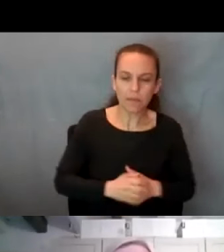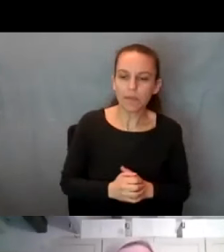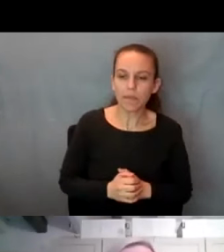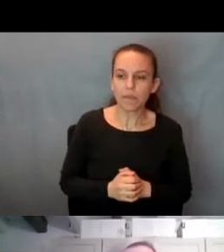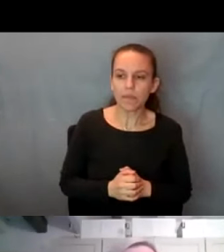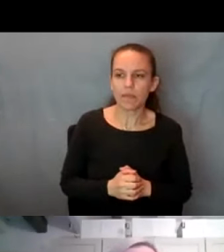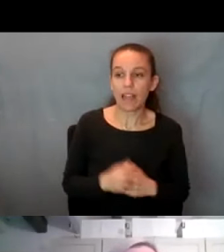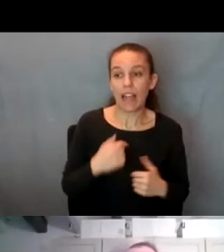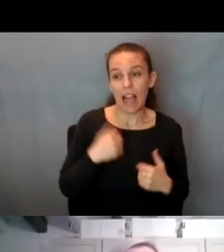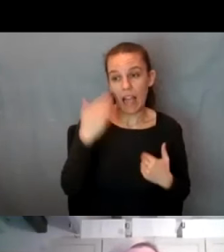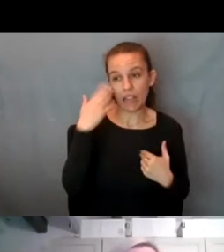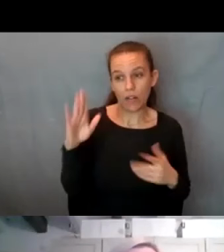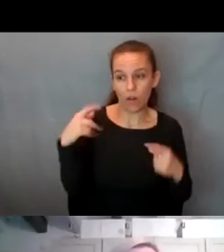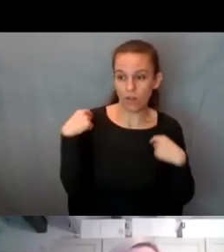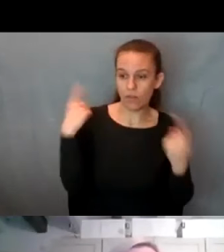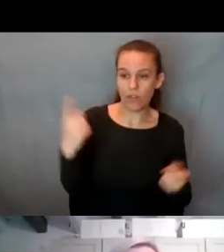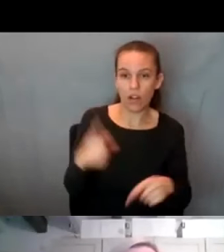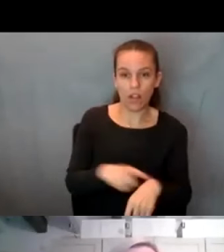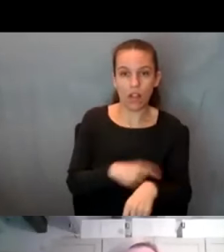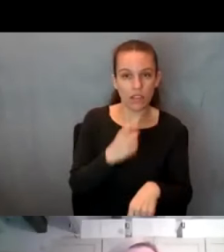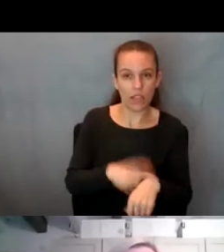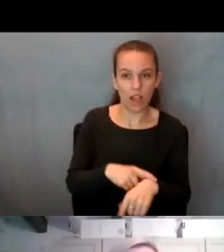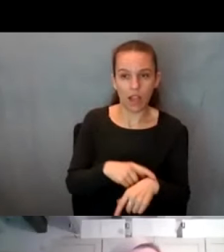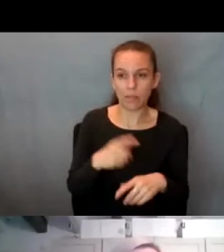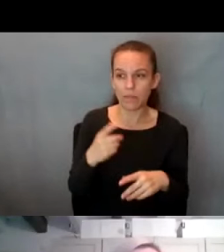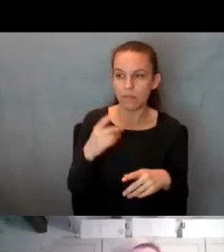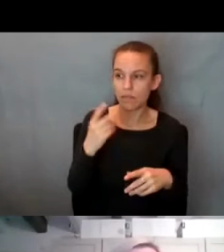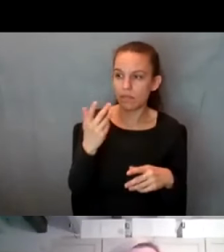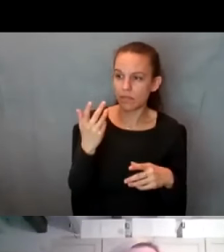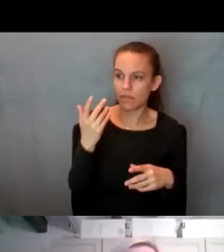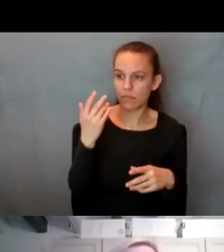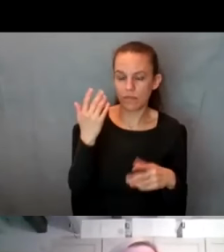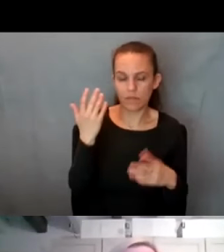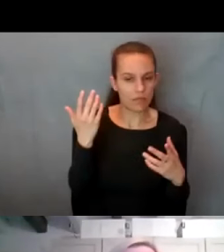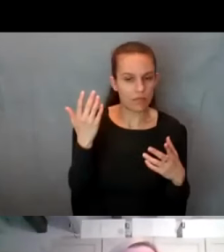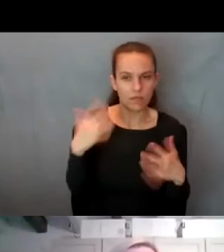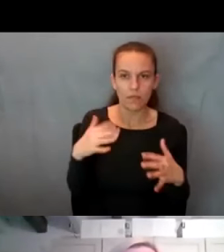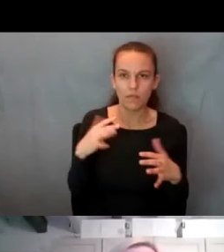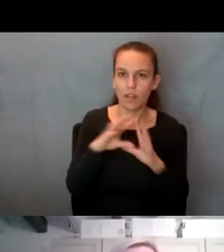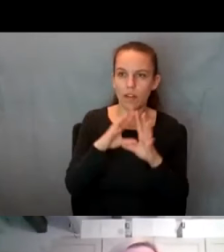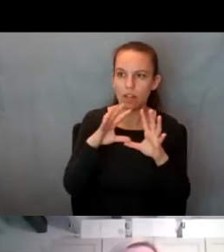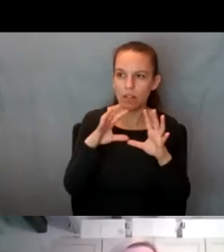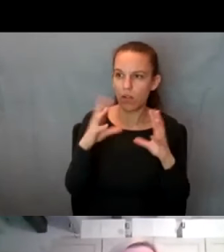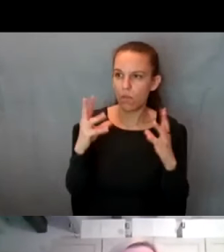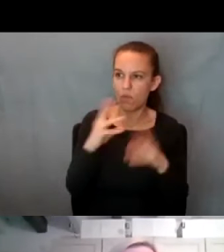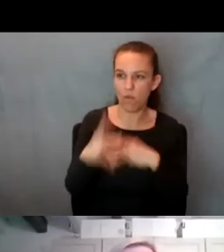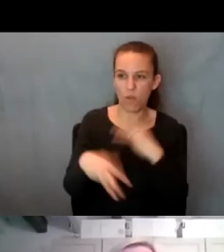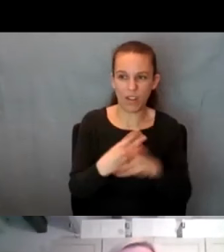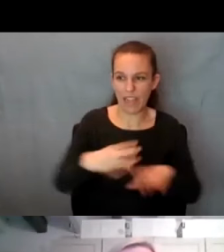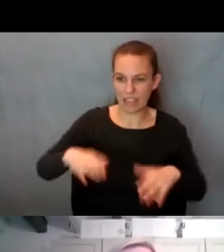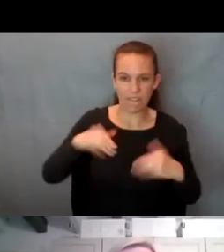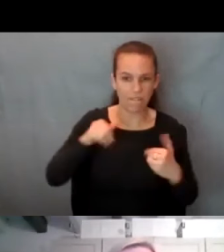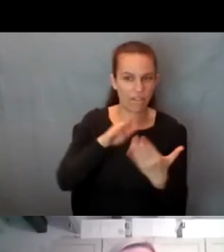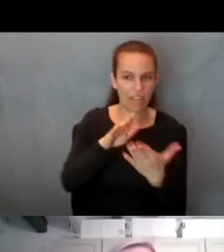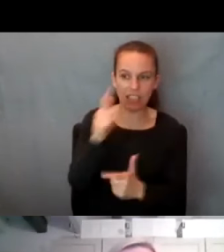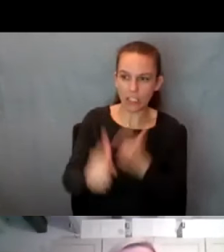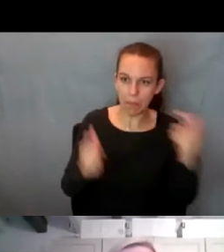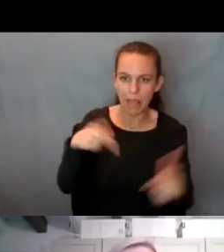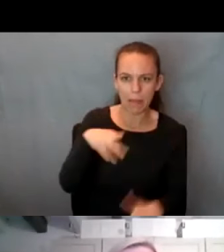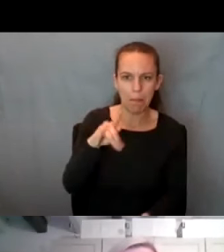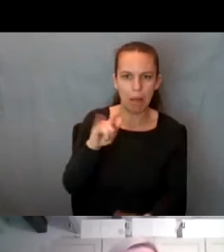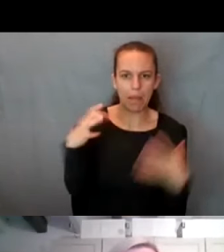since a very long time, the world hasn't been facing such a big public health effort, and the vaccines